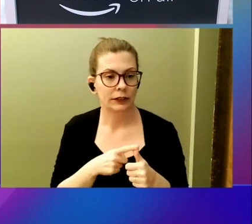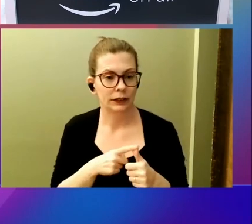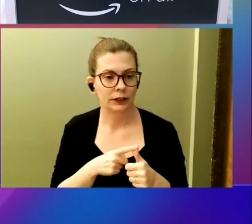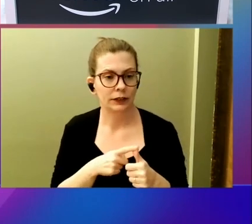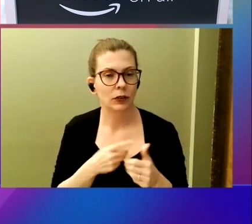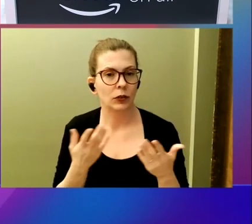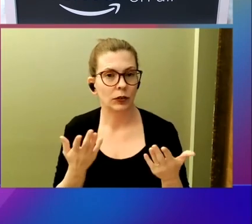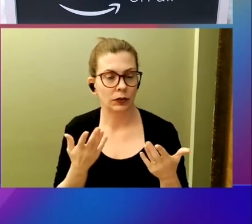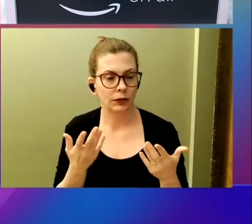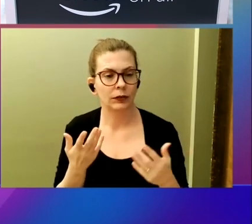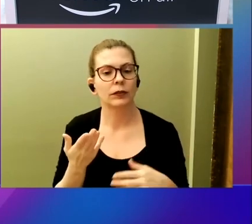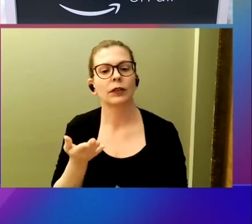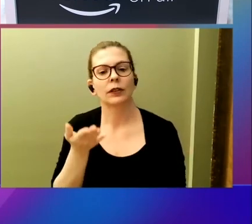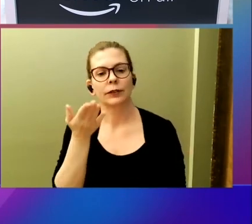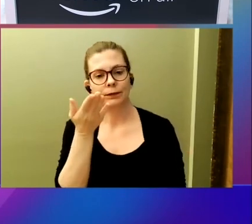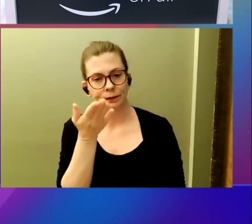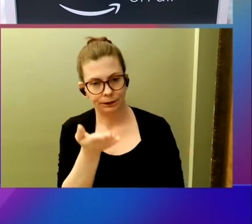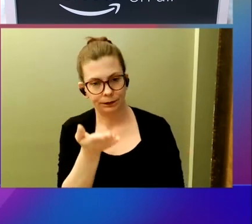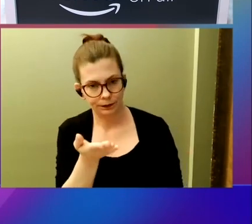go to